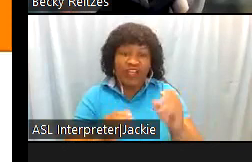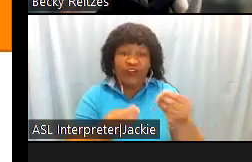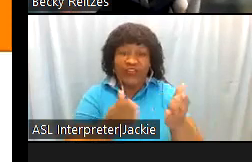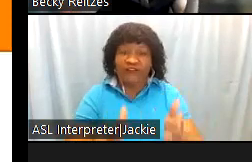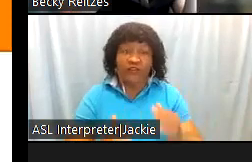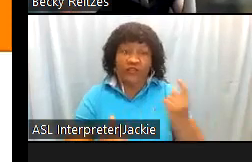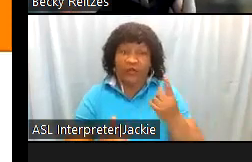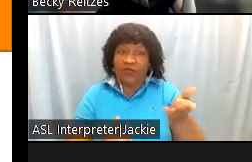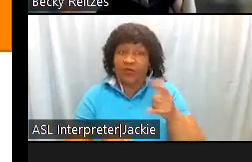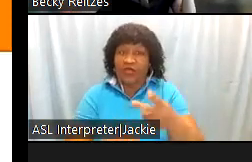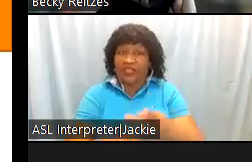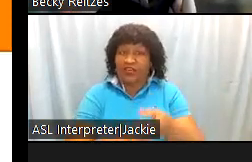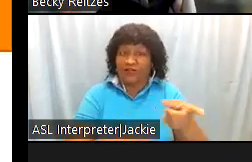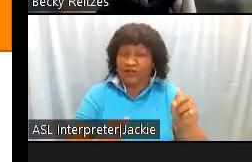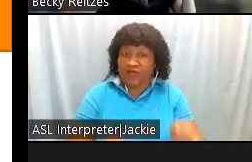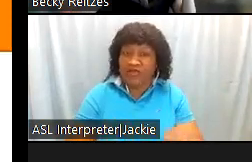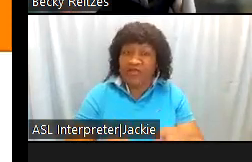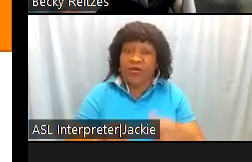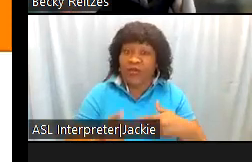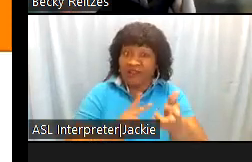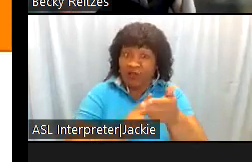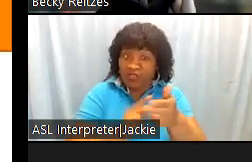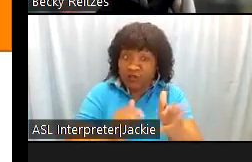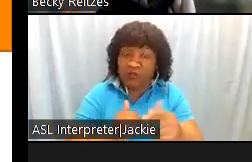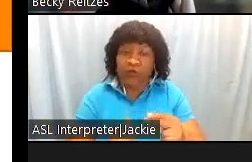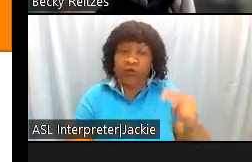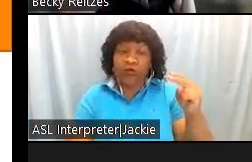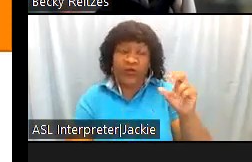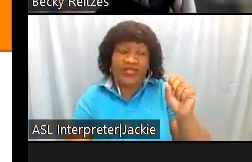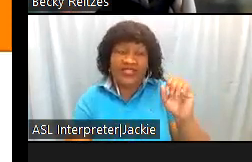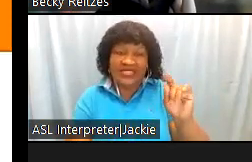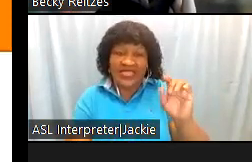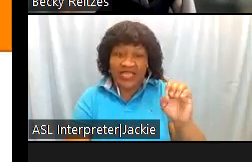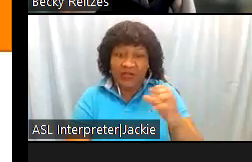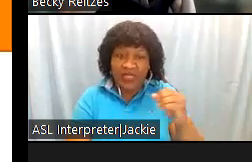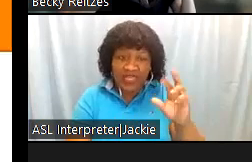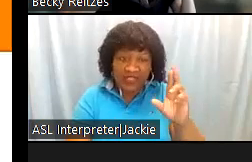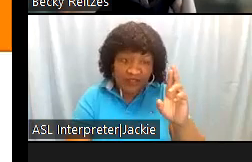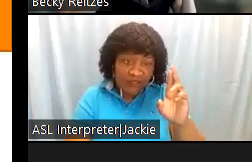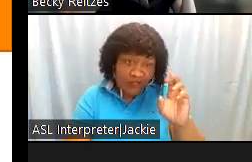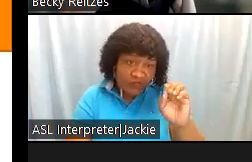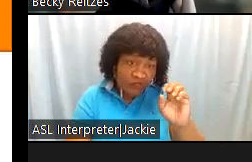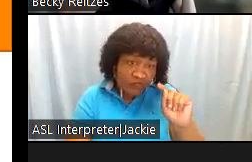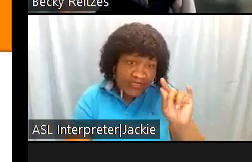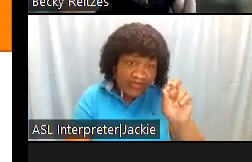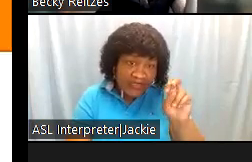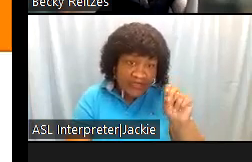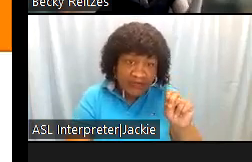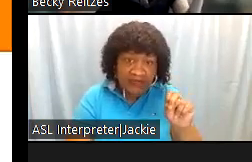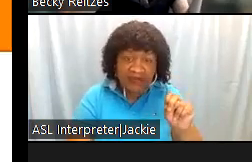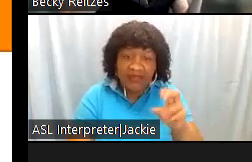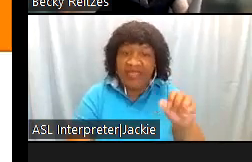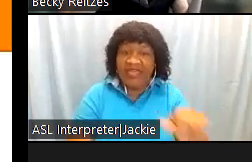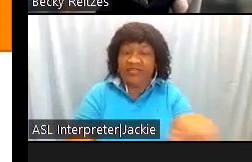of you. And then we also have hotel rooms in North Seattle and in Renton. And the spaces